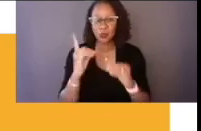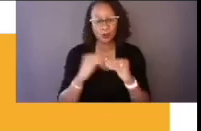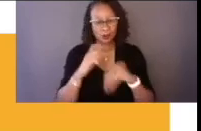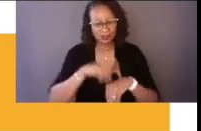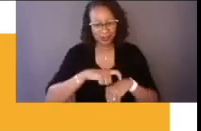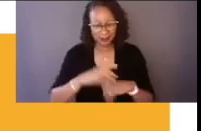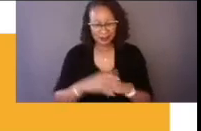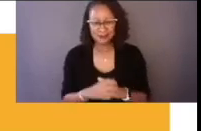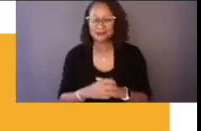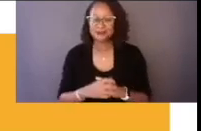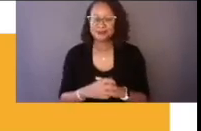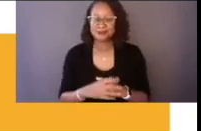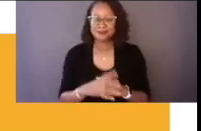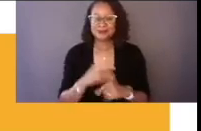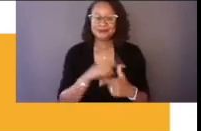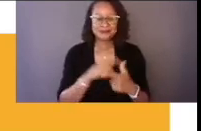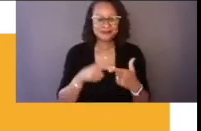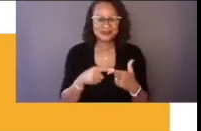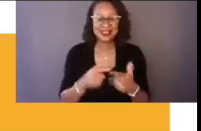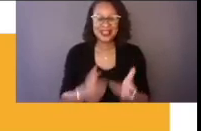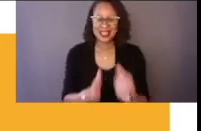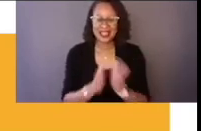time and then ask